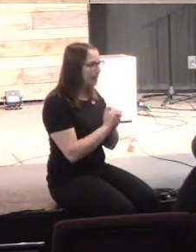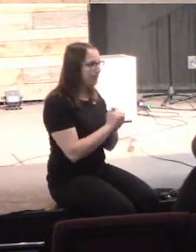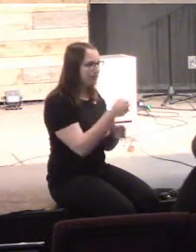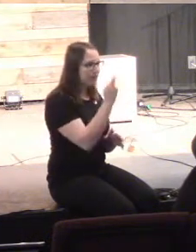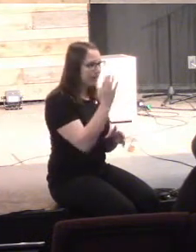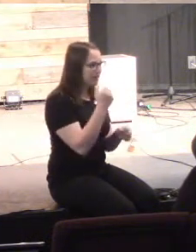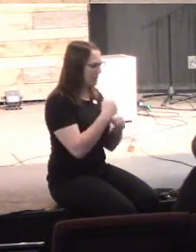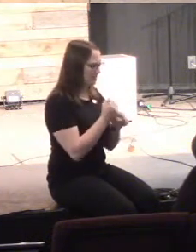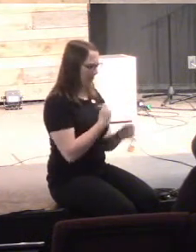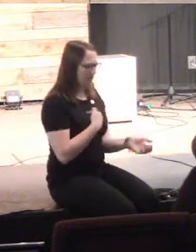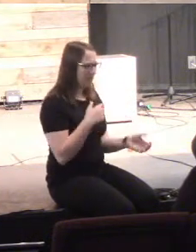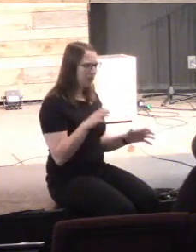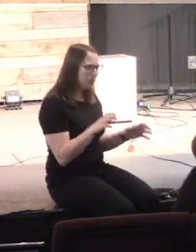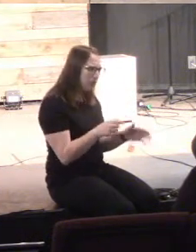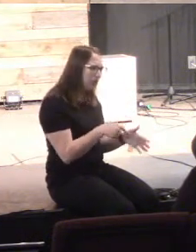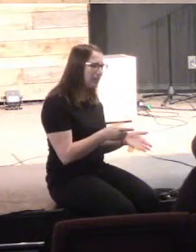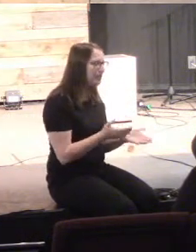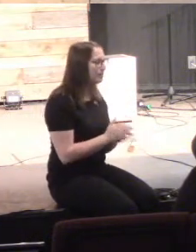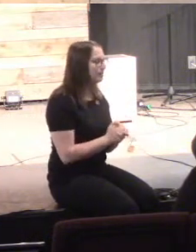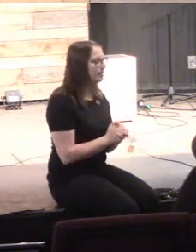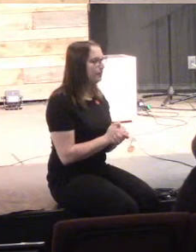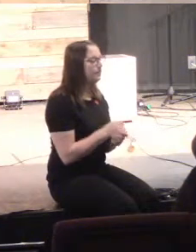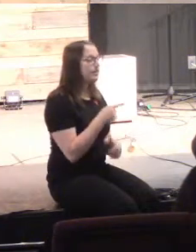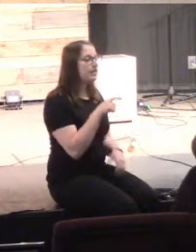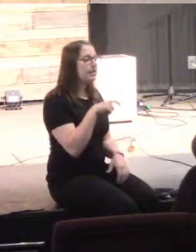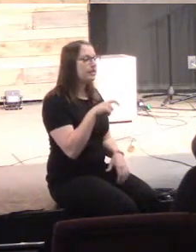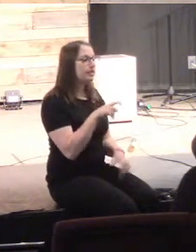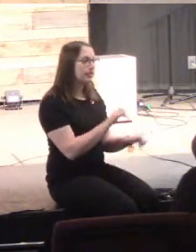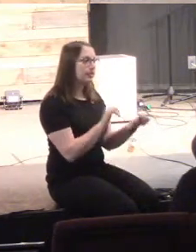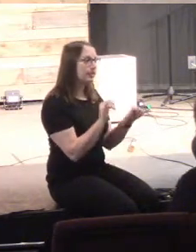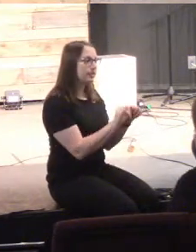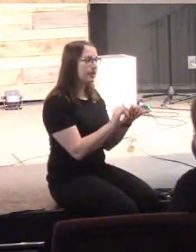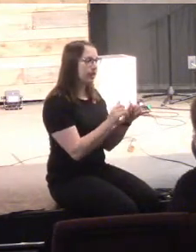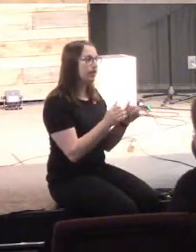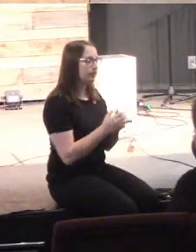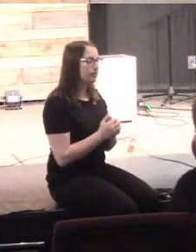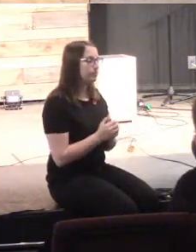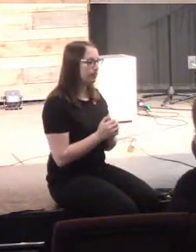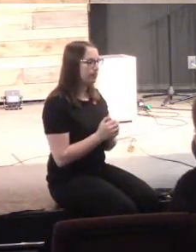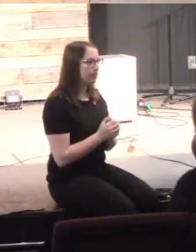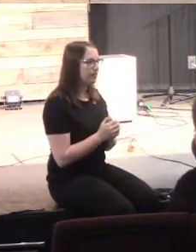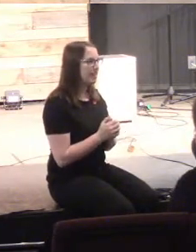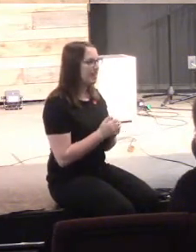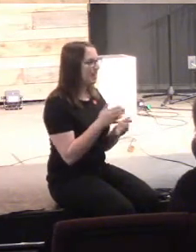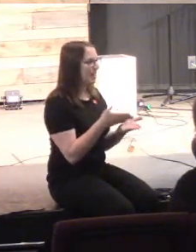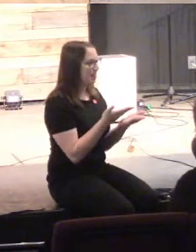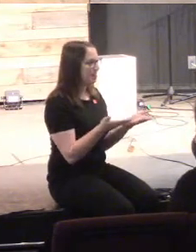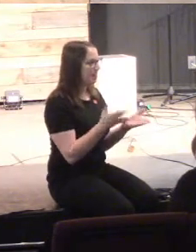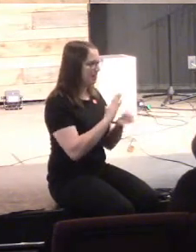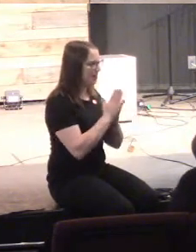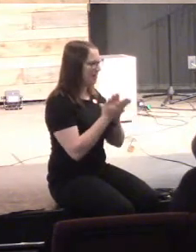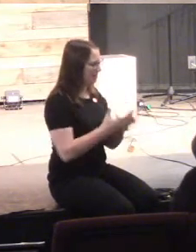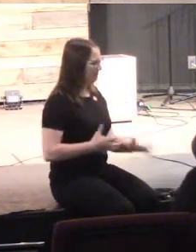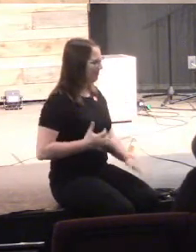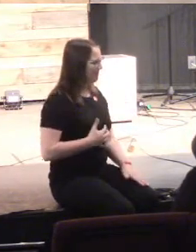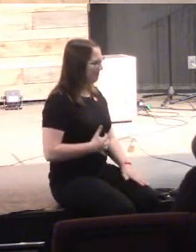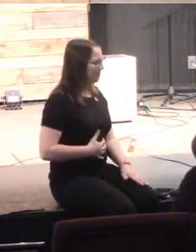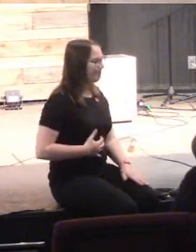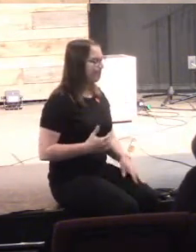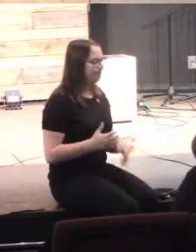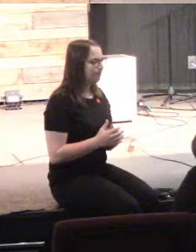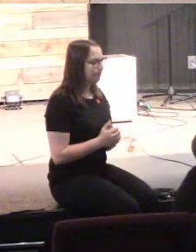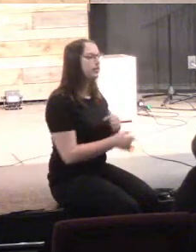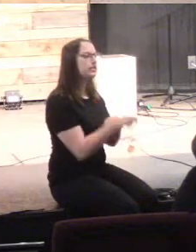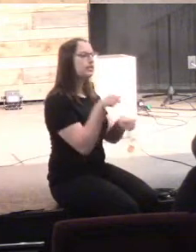the home of Simon the Tanner. And then he's going to go and things are really going to get nasty. But let's back up